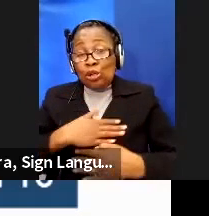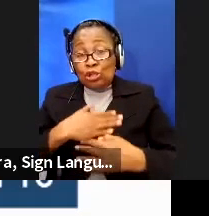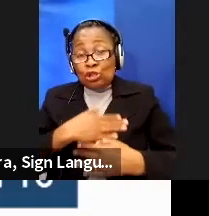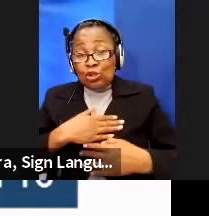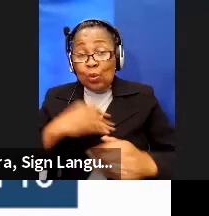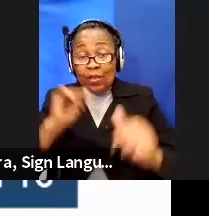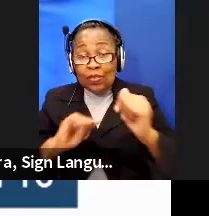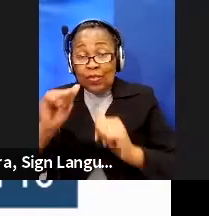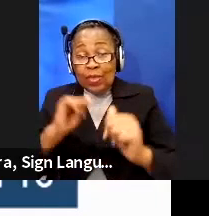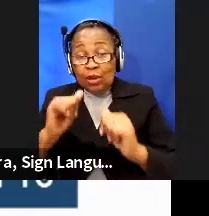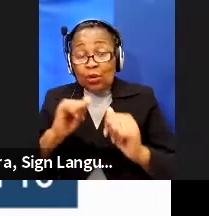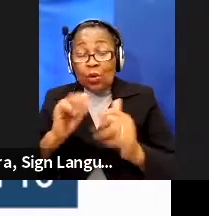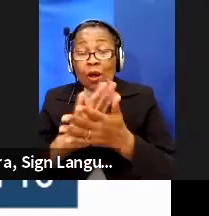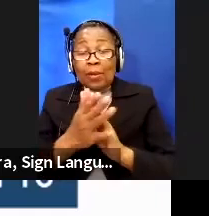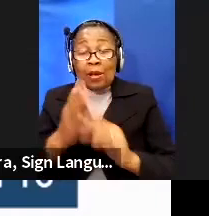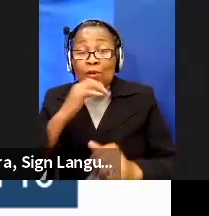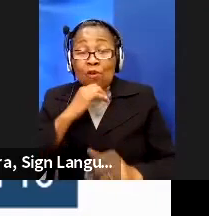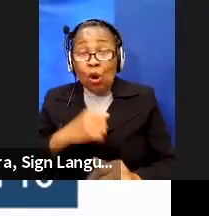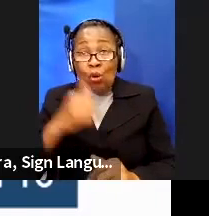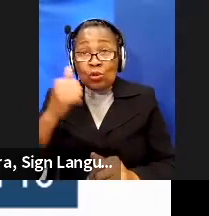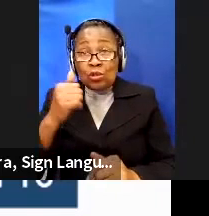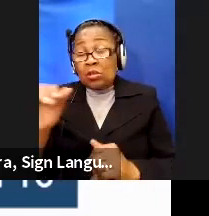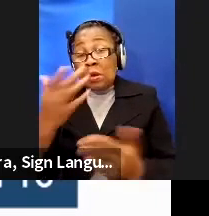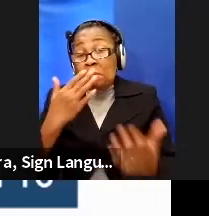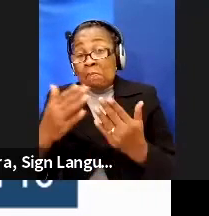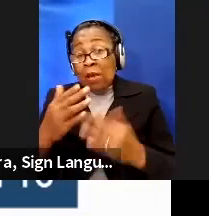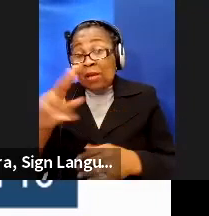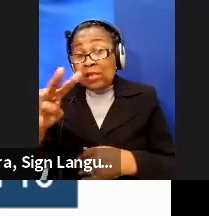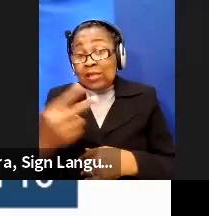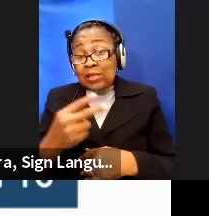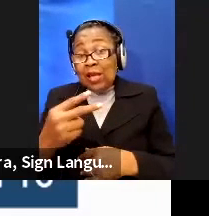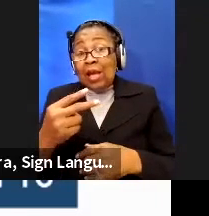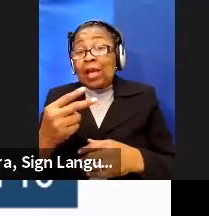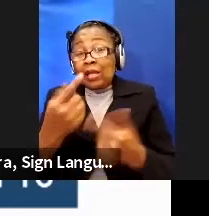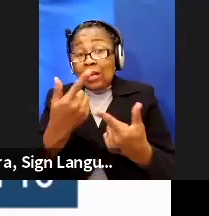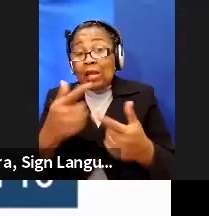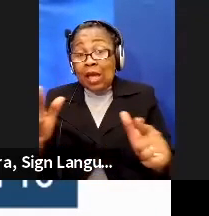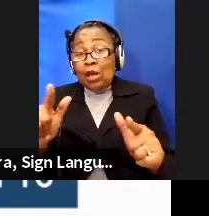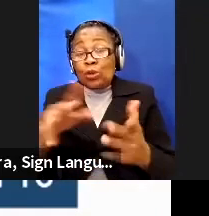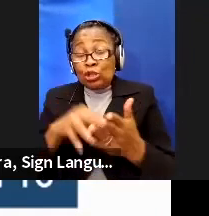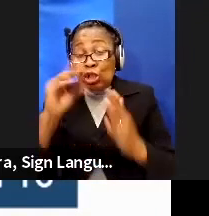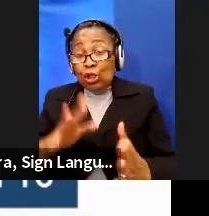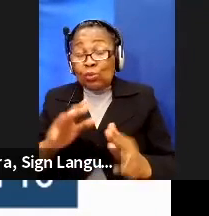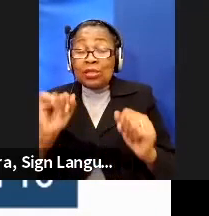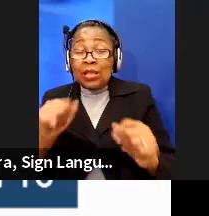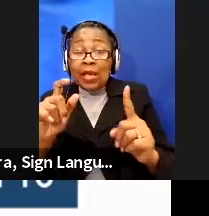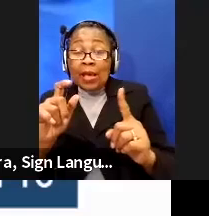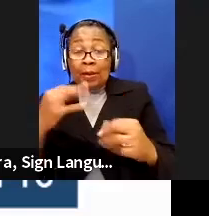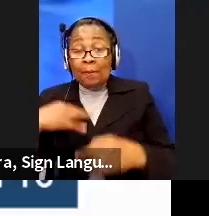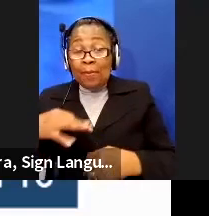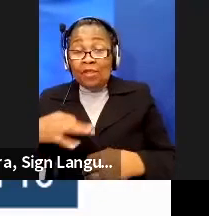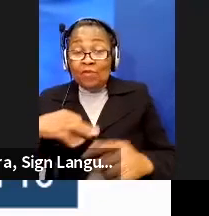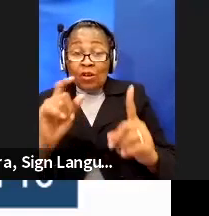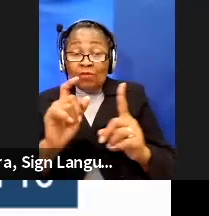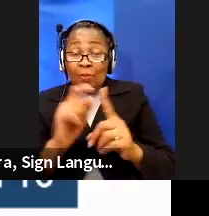might be getting older, they could also be second language learners. People can benefit from things like captioning in those situations as